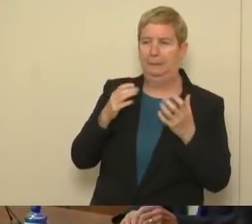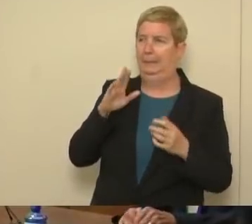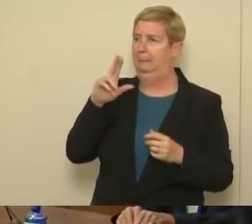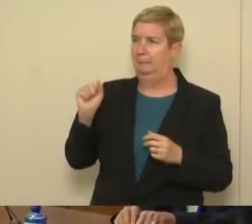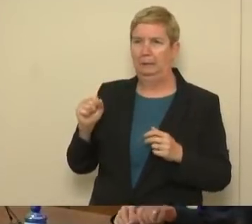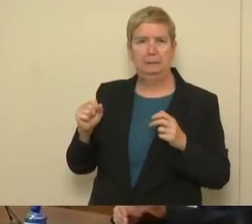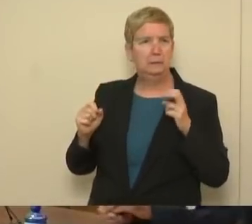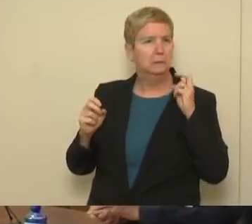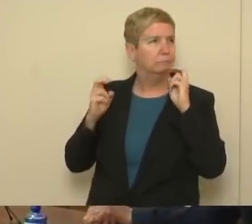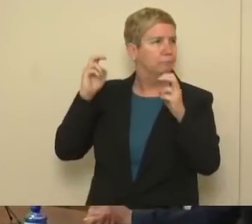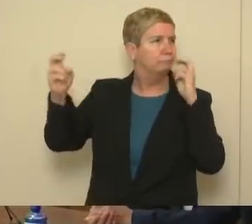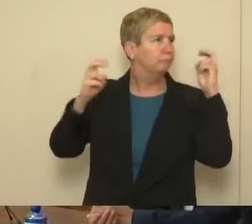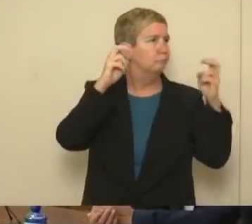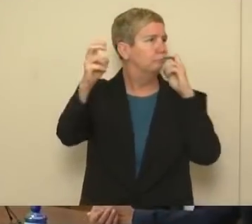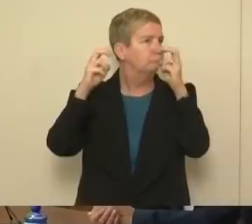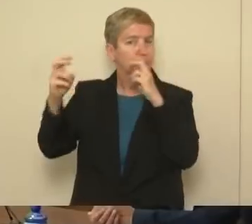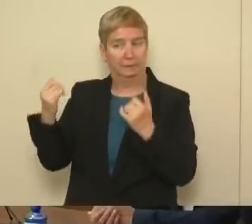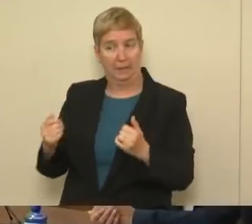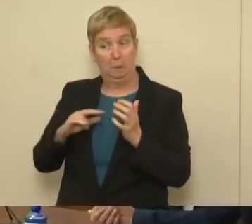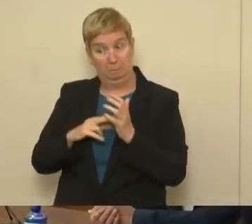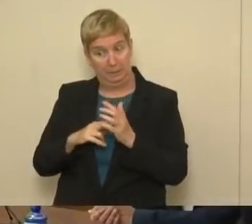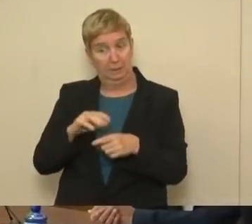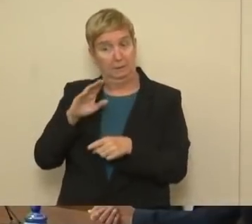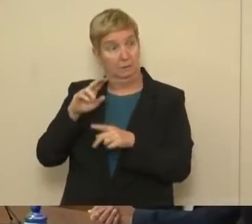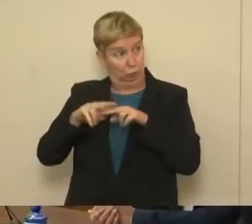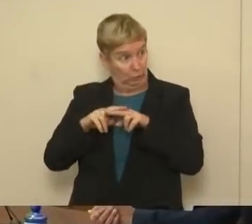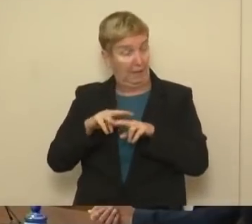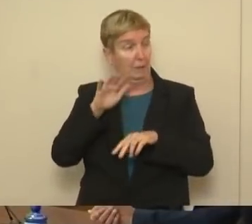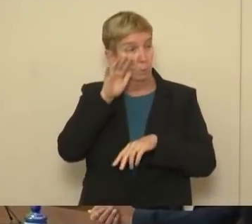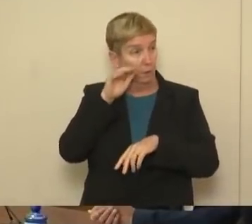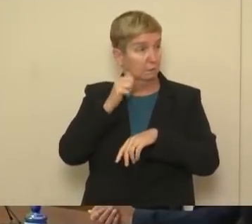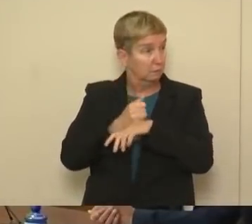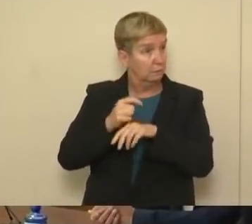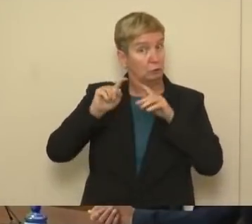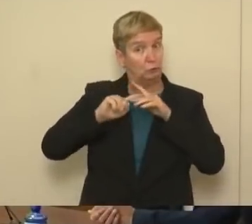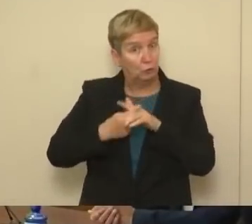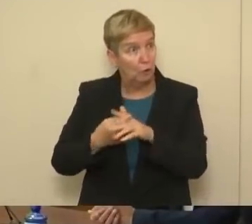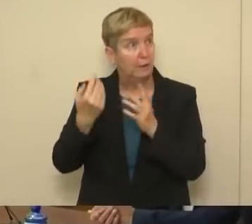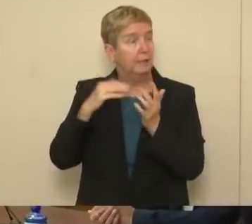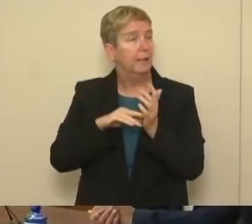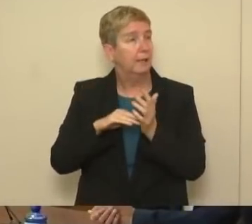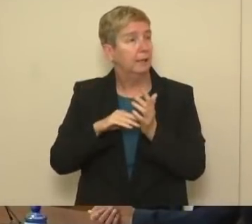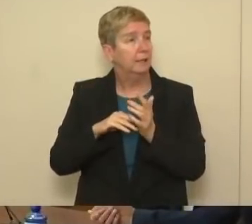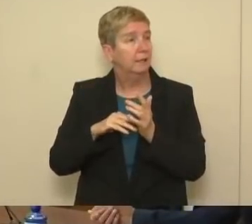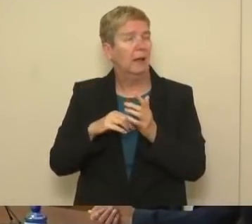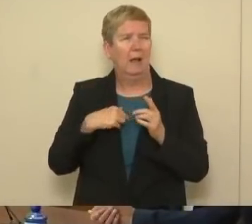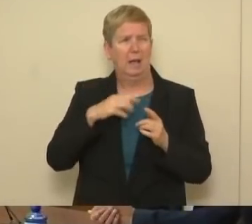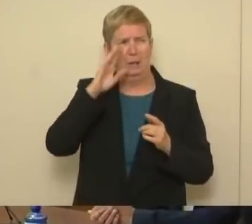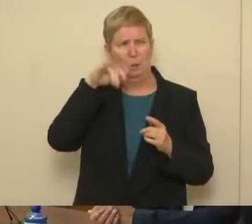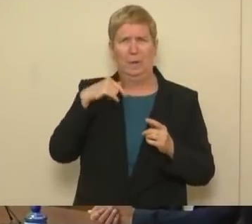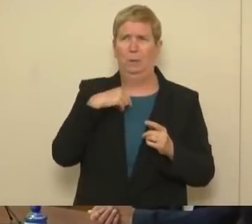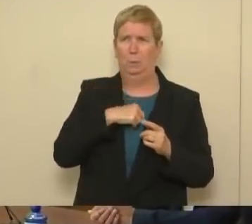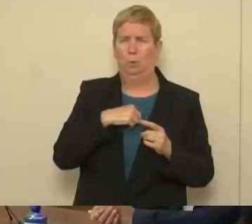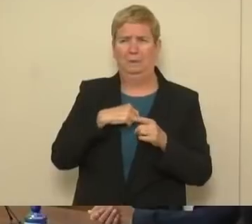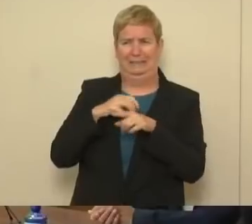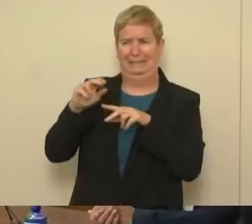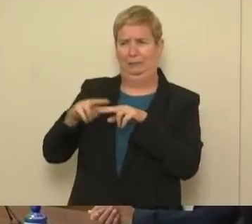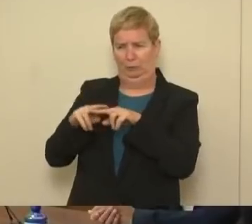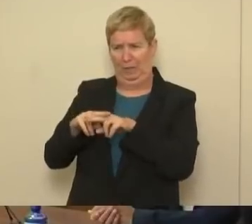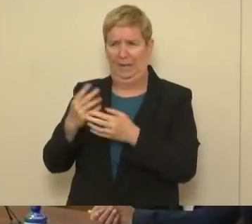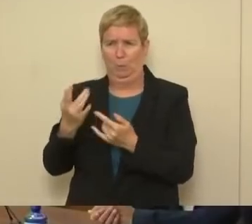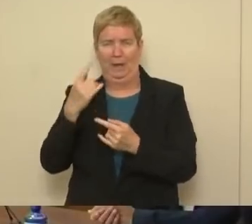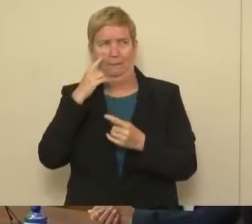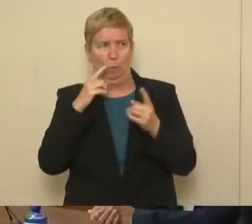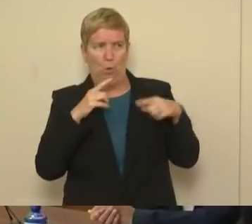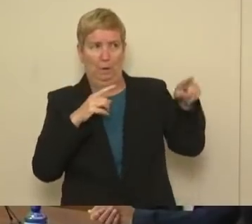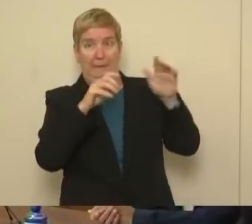Runner service starting anytime or restarting anytime soon? As I understand, they're kind of waiting on word from the state before they can resume service. Can